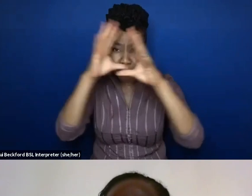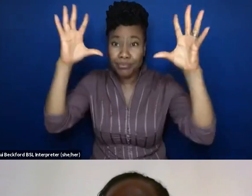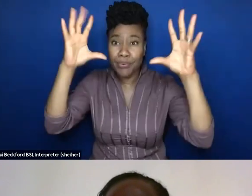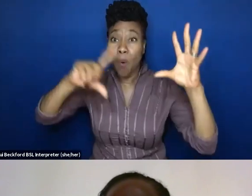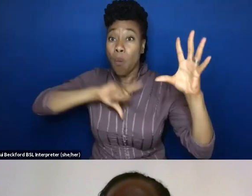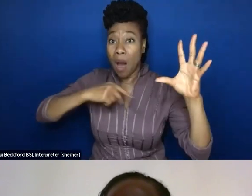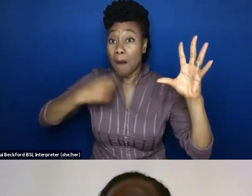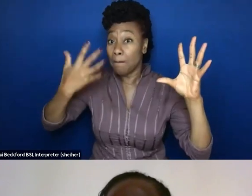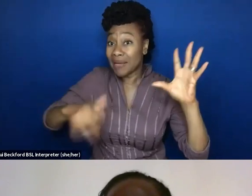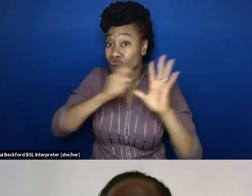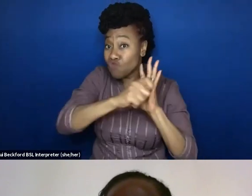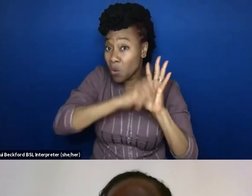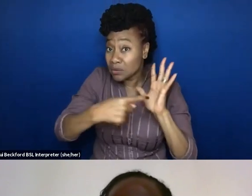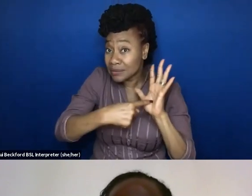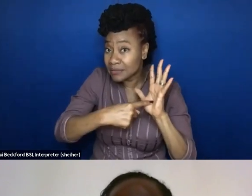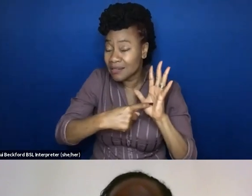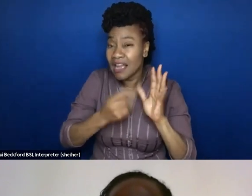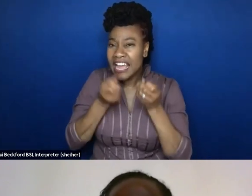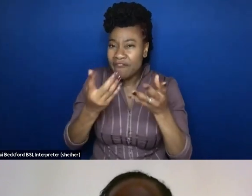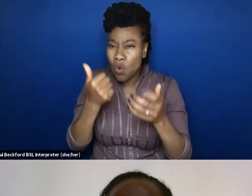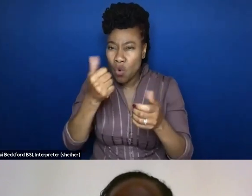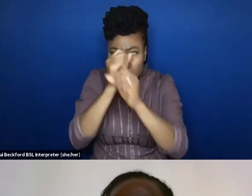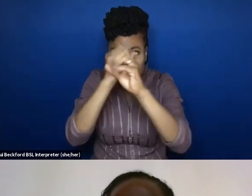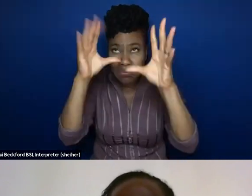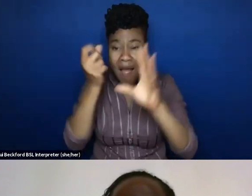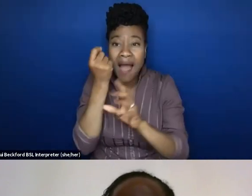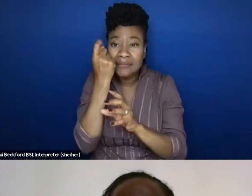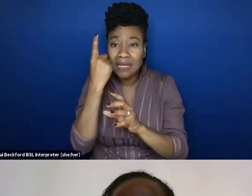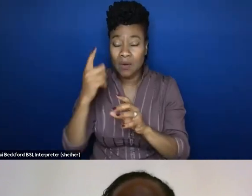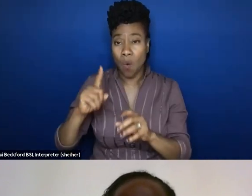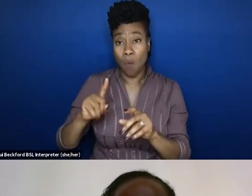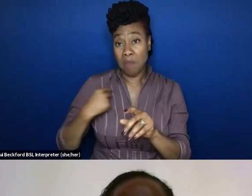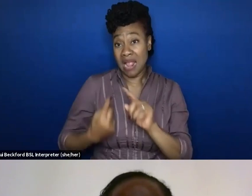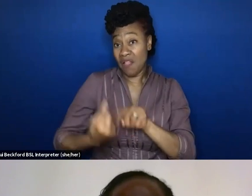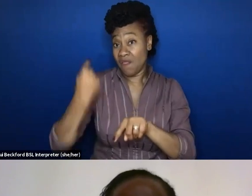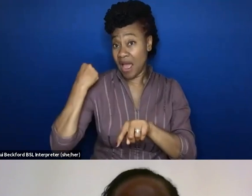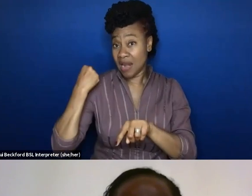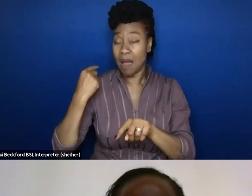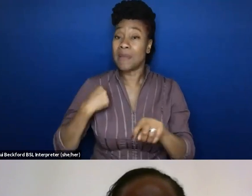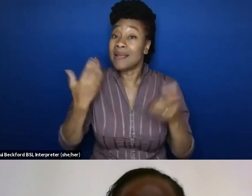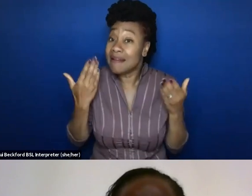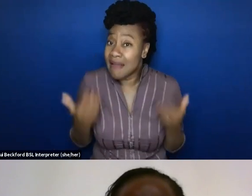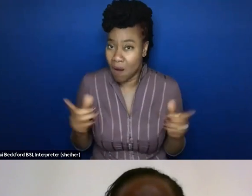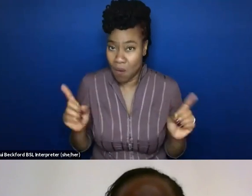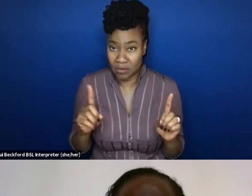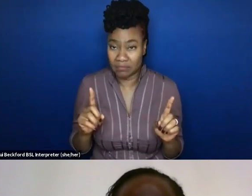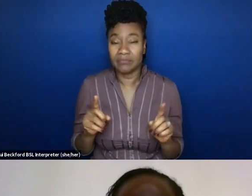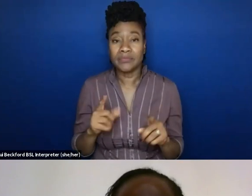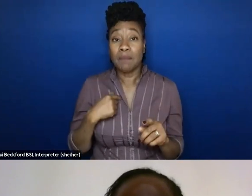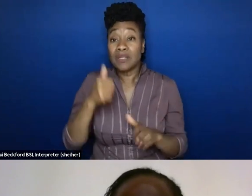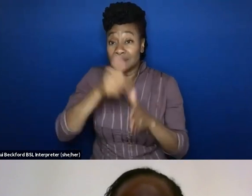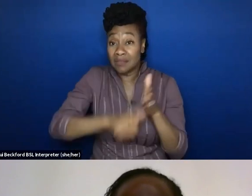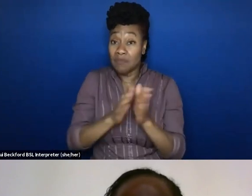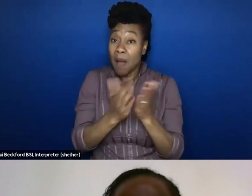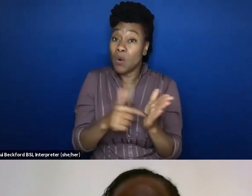an idea of where I was and where I am. And this is right at the start of my book. And it says,